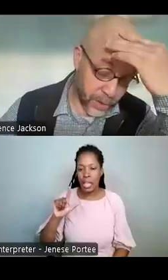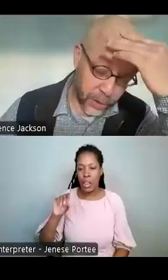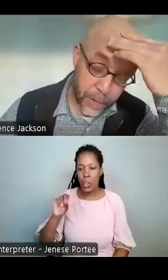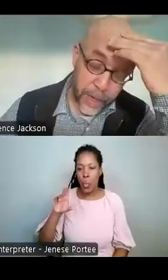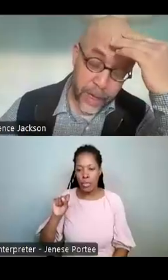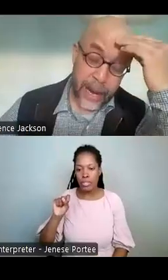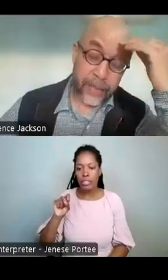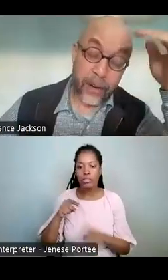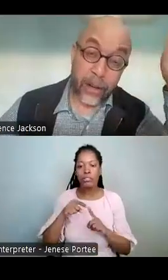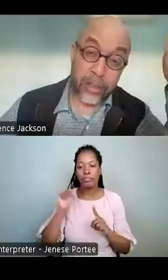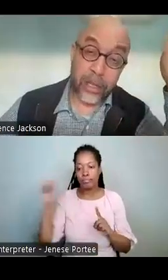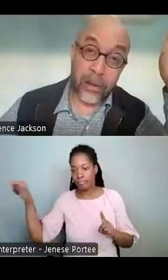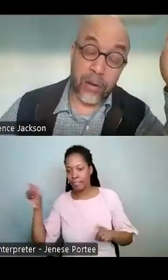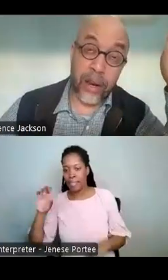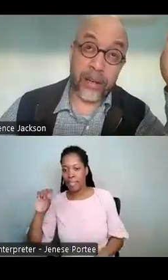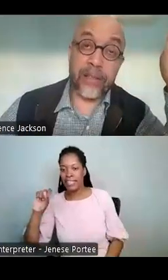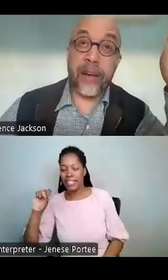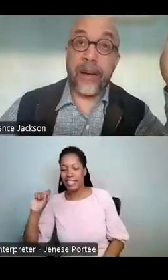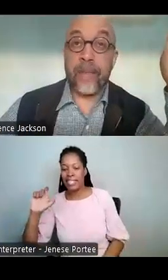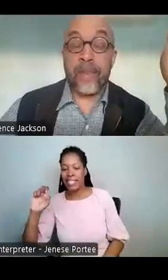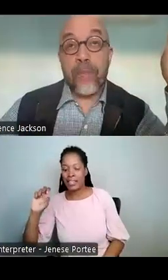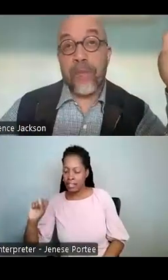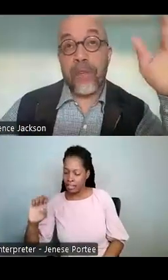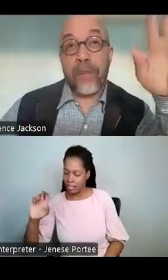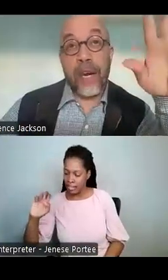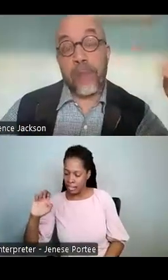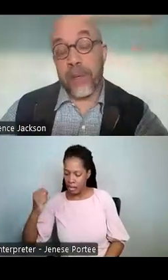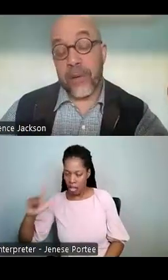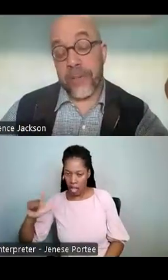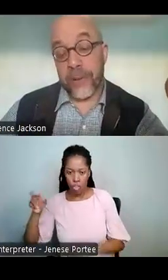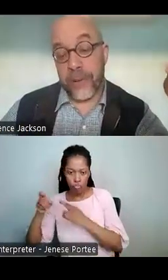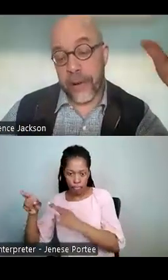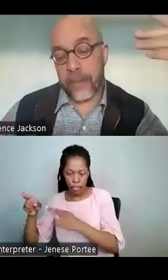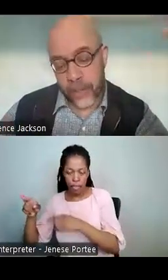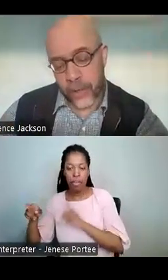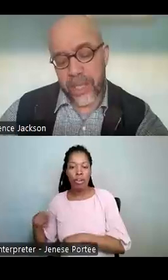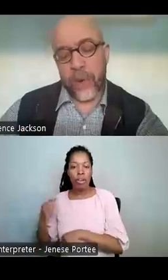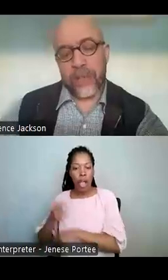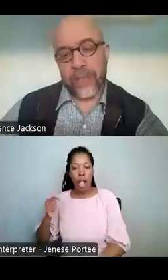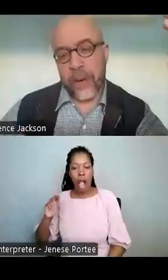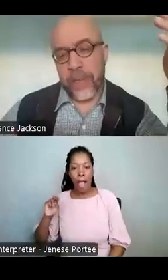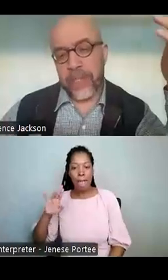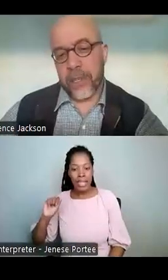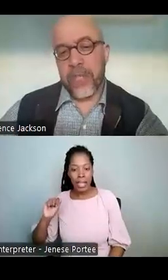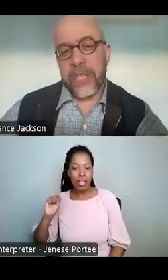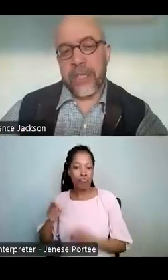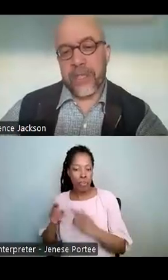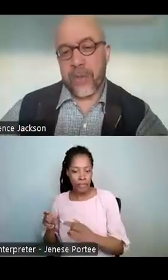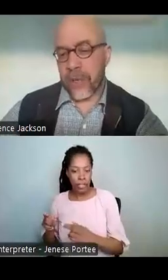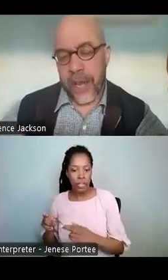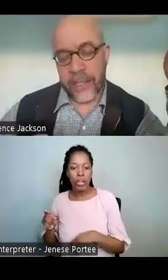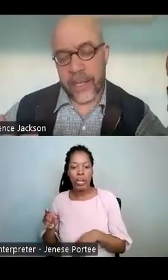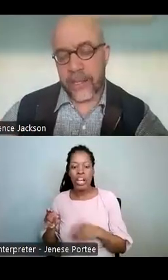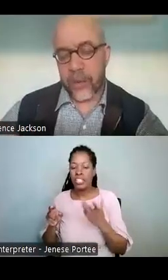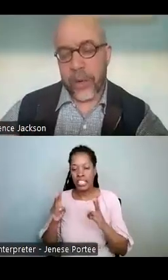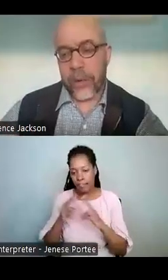Senegal River, and then also at the Gambia River. In some ways, like very much the Kunta Kinte story,